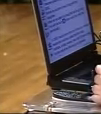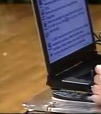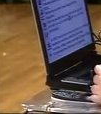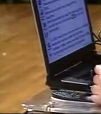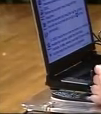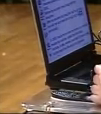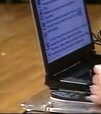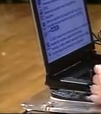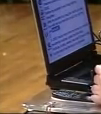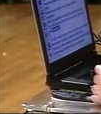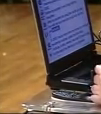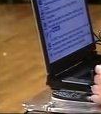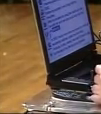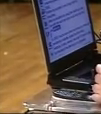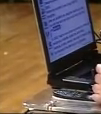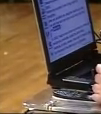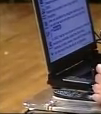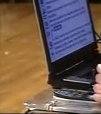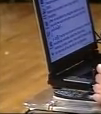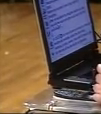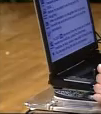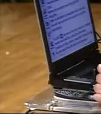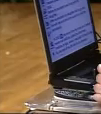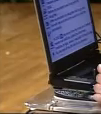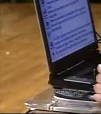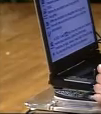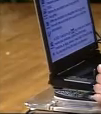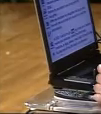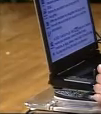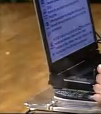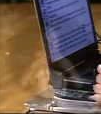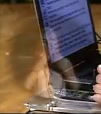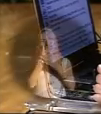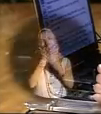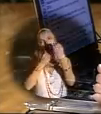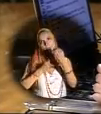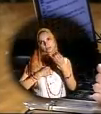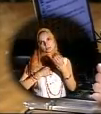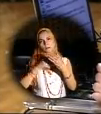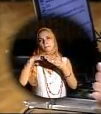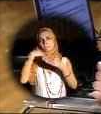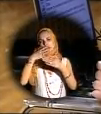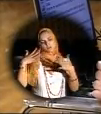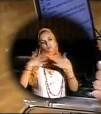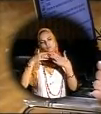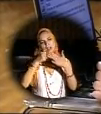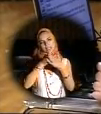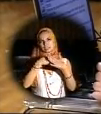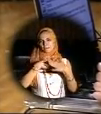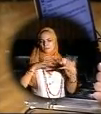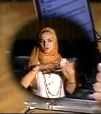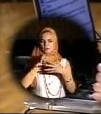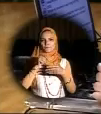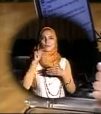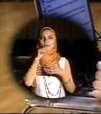with her aunt and she could only visit me periodically. In 2003, I had to move from my home to a medical residential institute called the